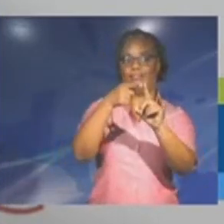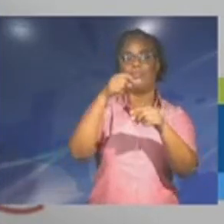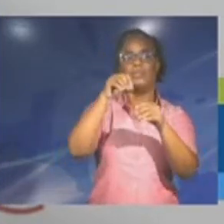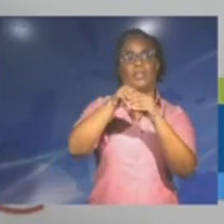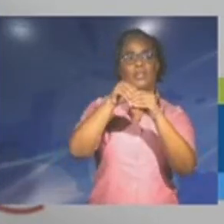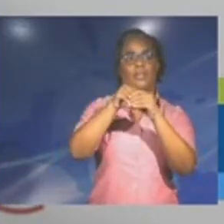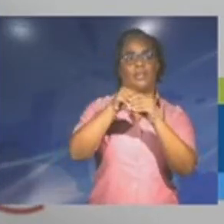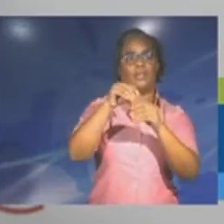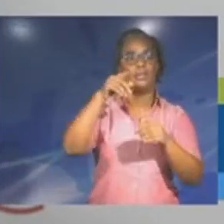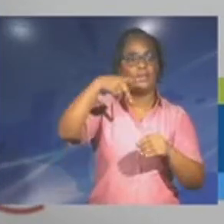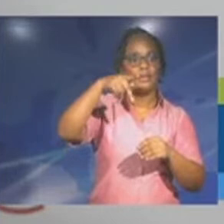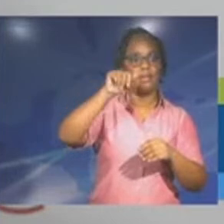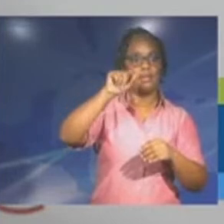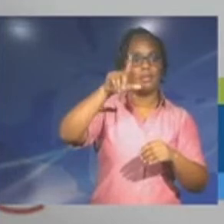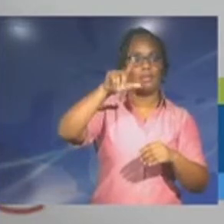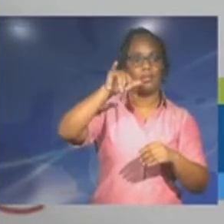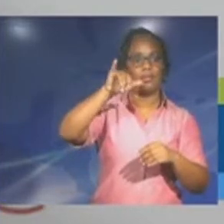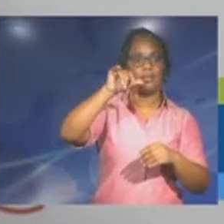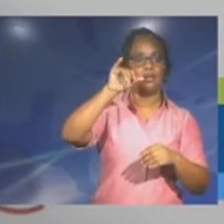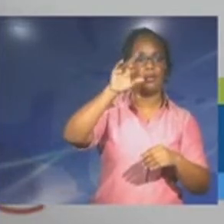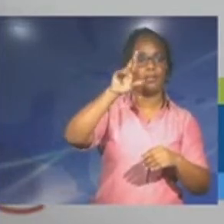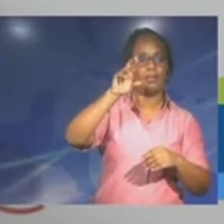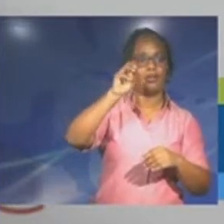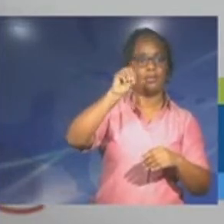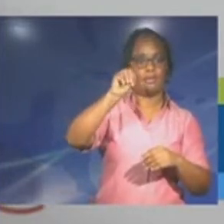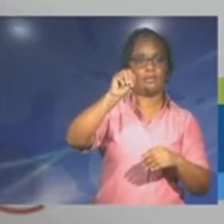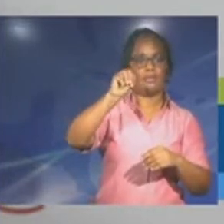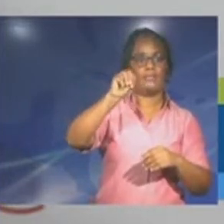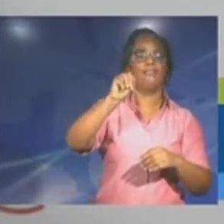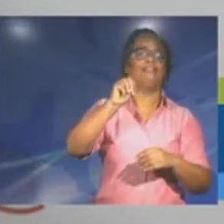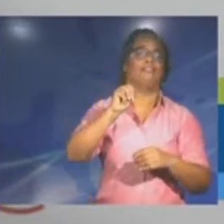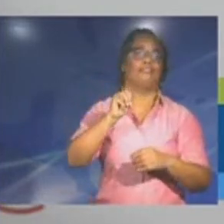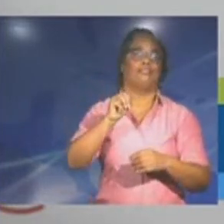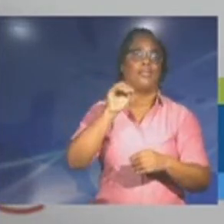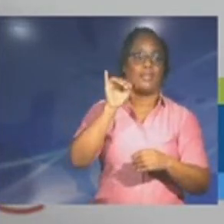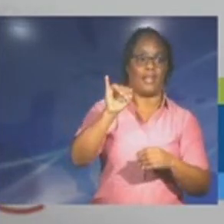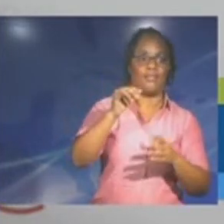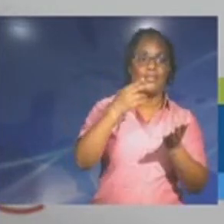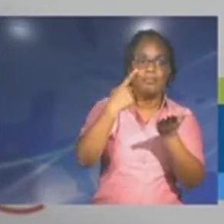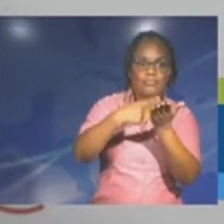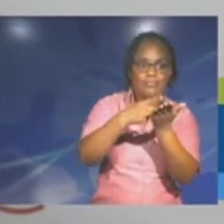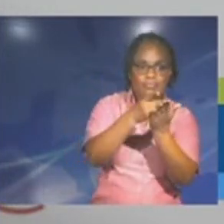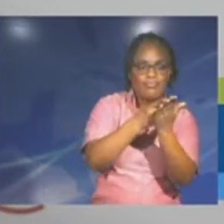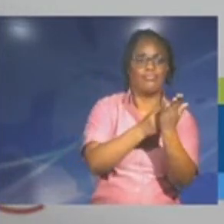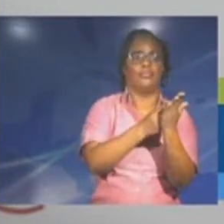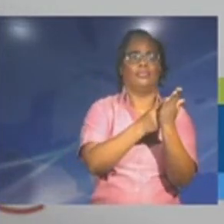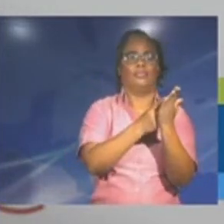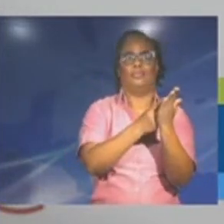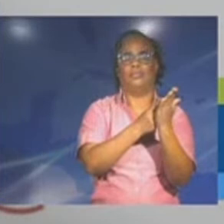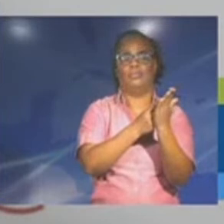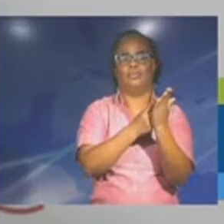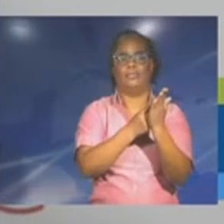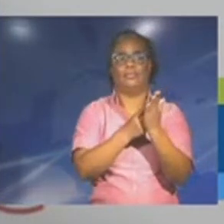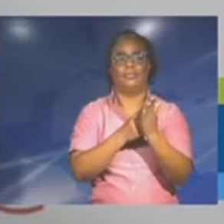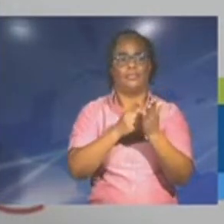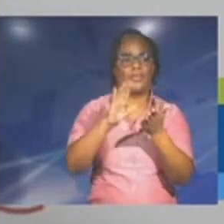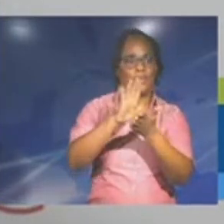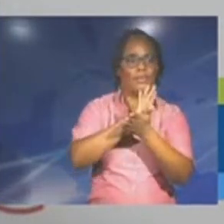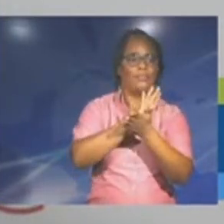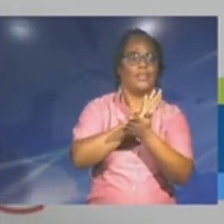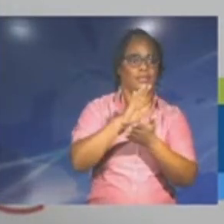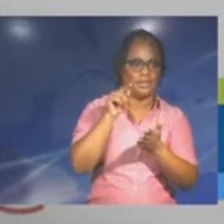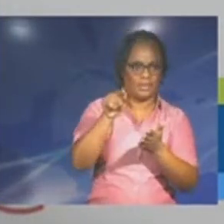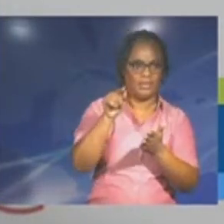that document, as Nurse Bethel would have said in her presentation. And that is a serious intervention